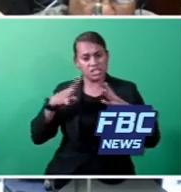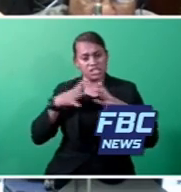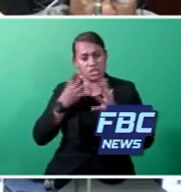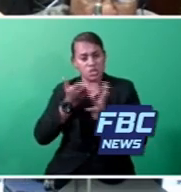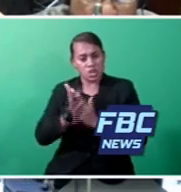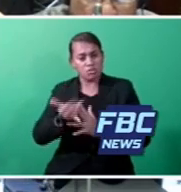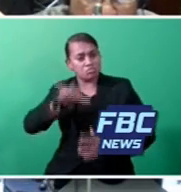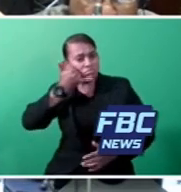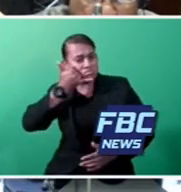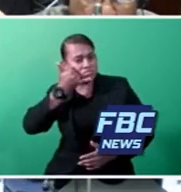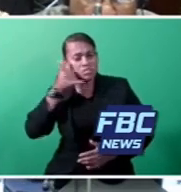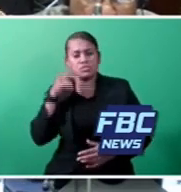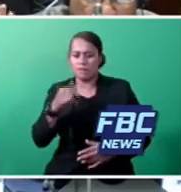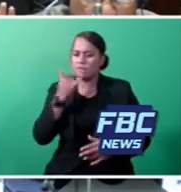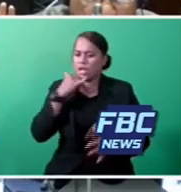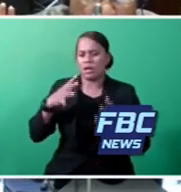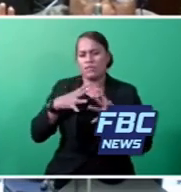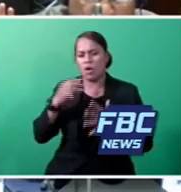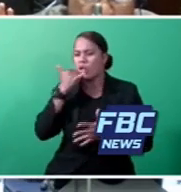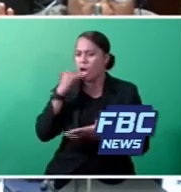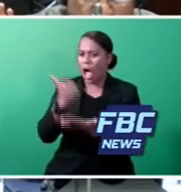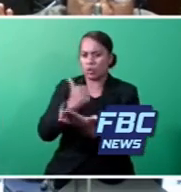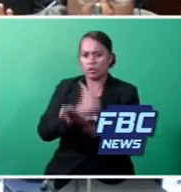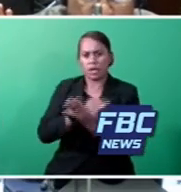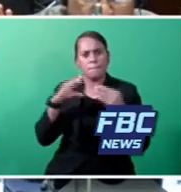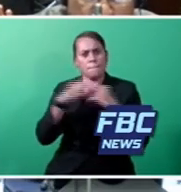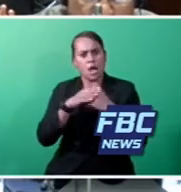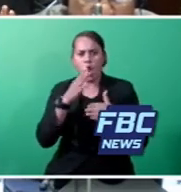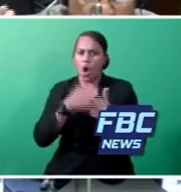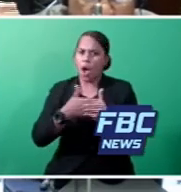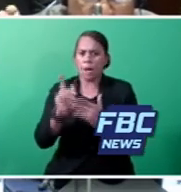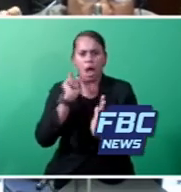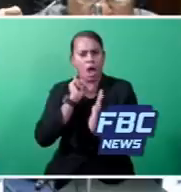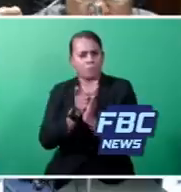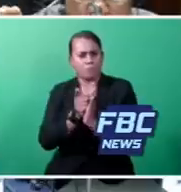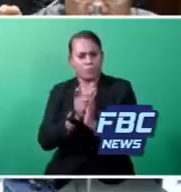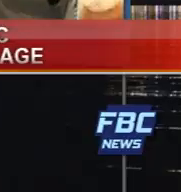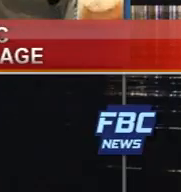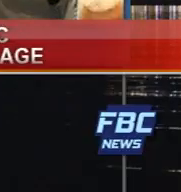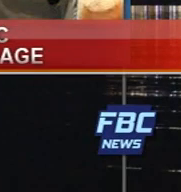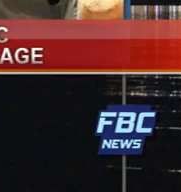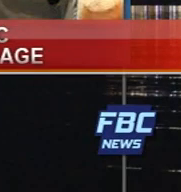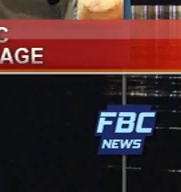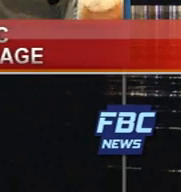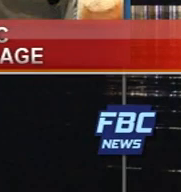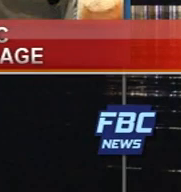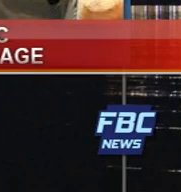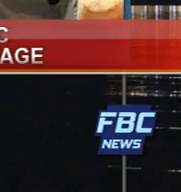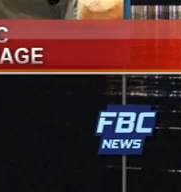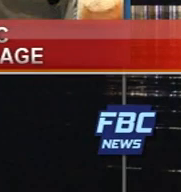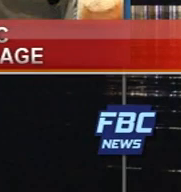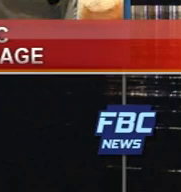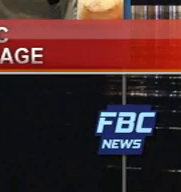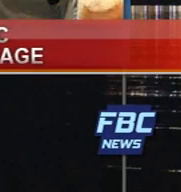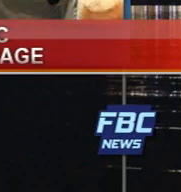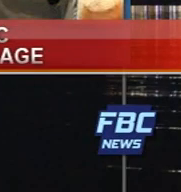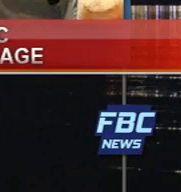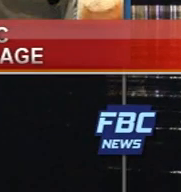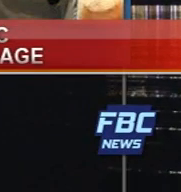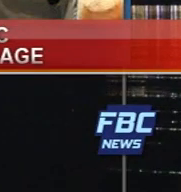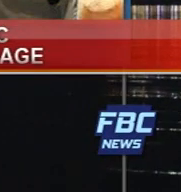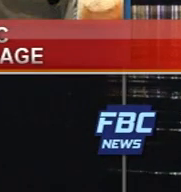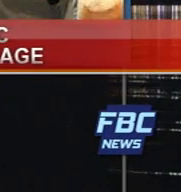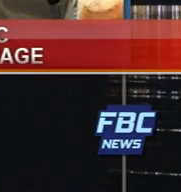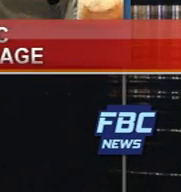get the account opened within with the bank itself, Mr. Speaker, sir. The total cost of damage caused by